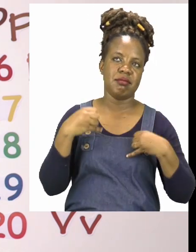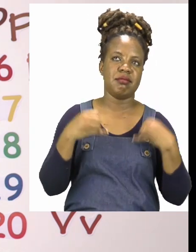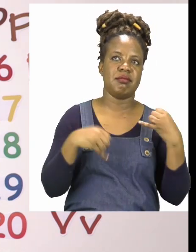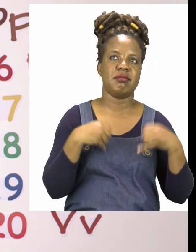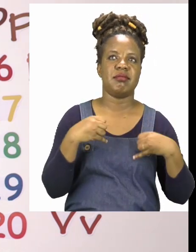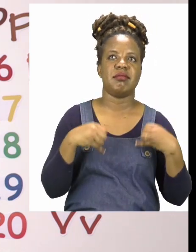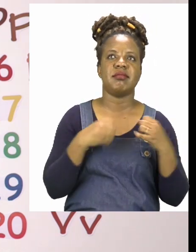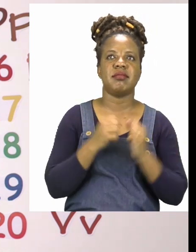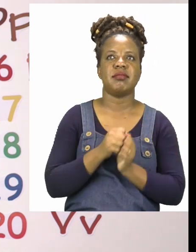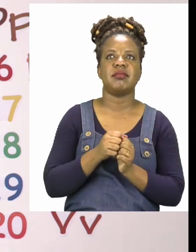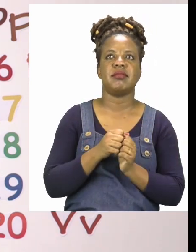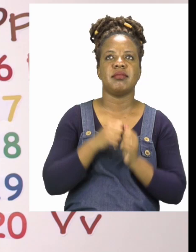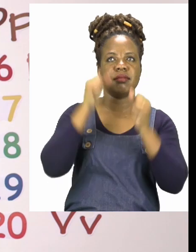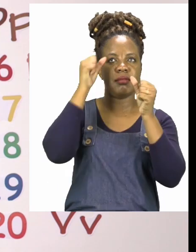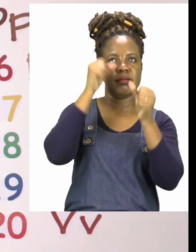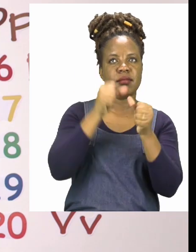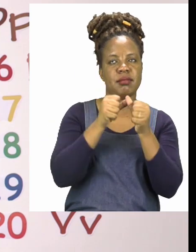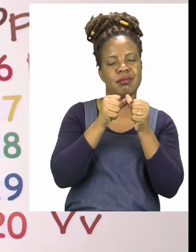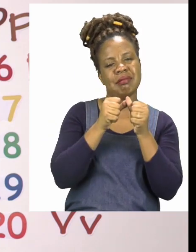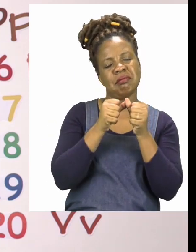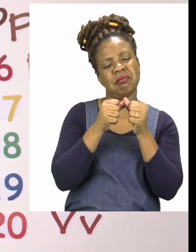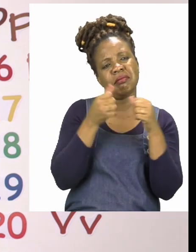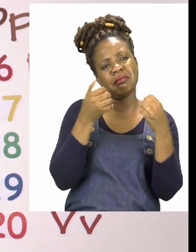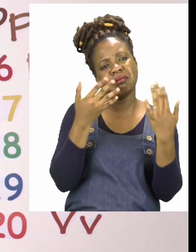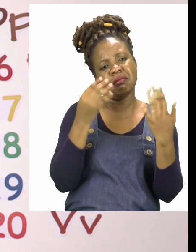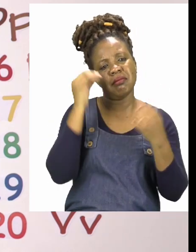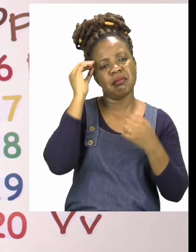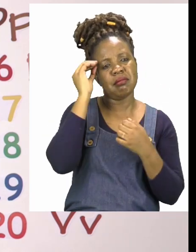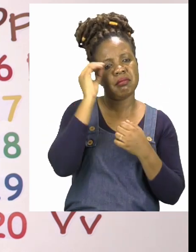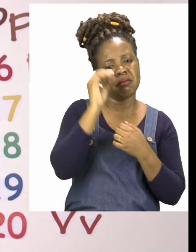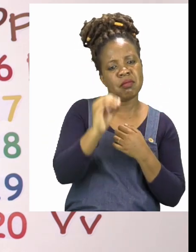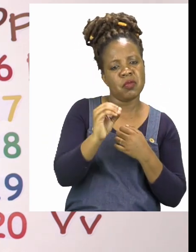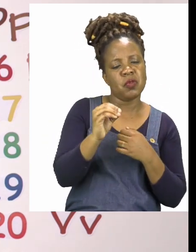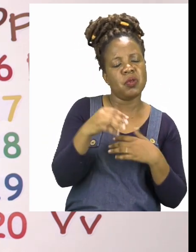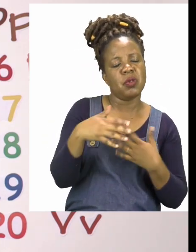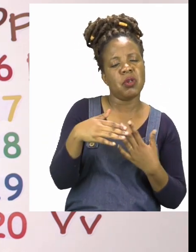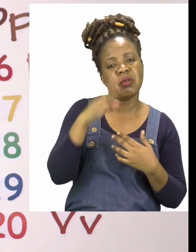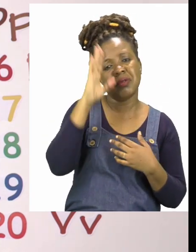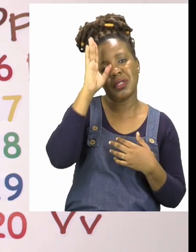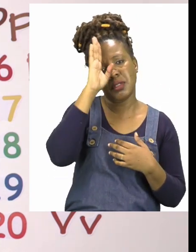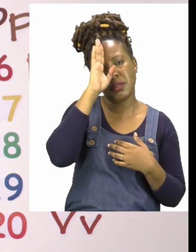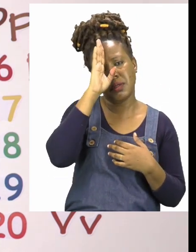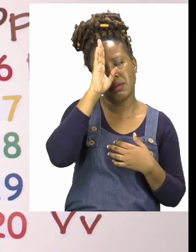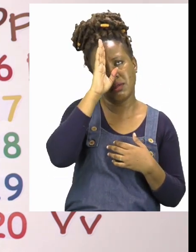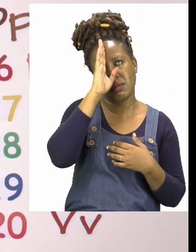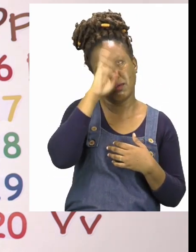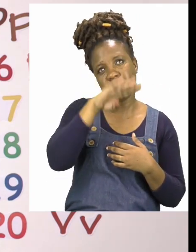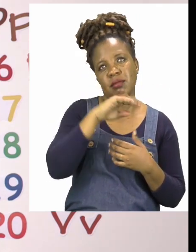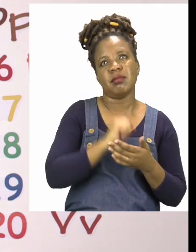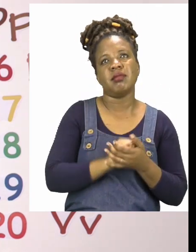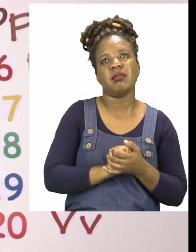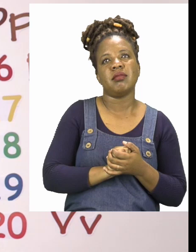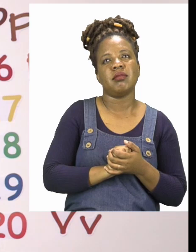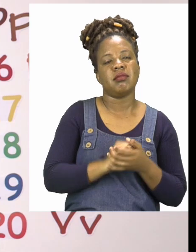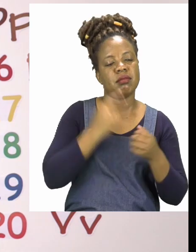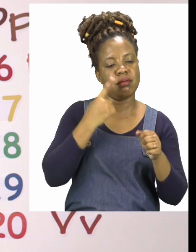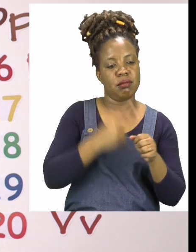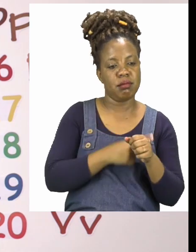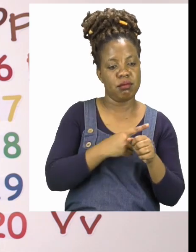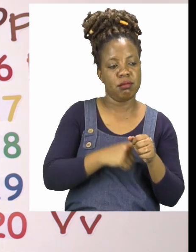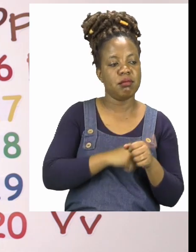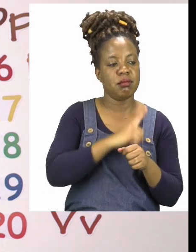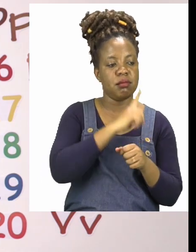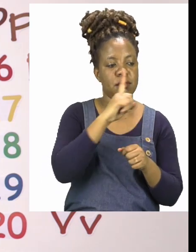Remember, if you're not sure what to do or you forgot what to do, you can always ask an adult for